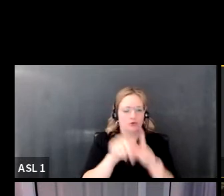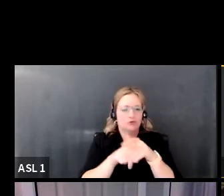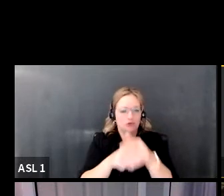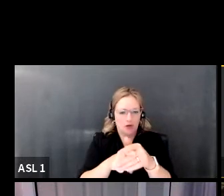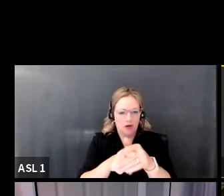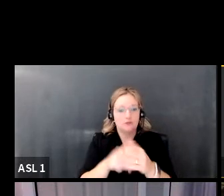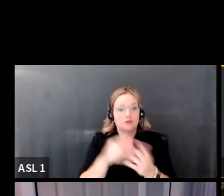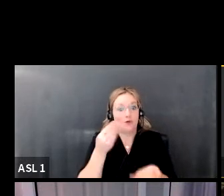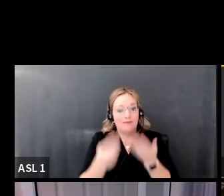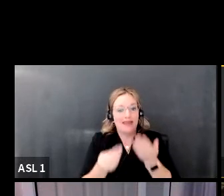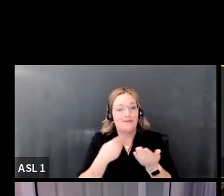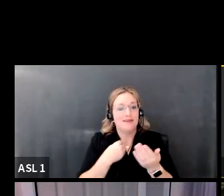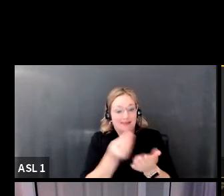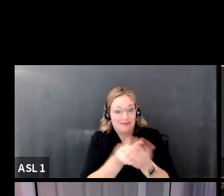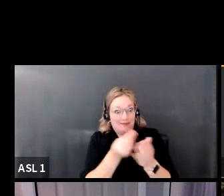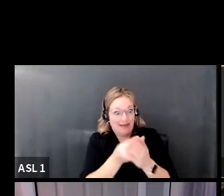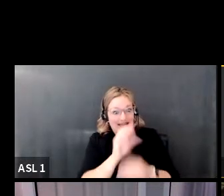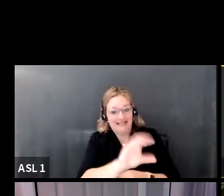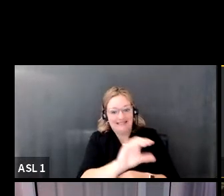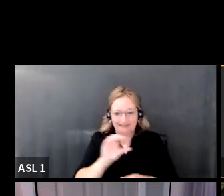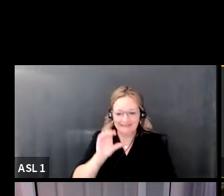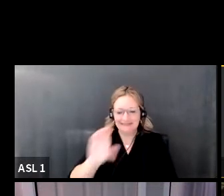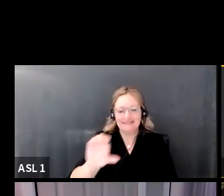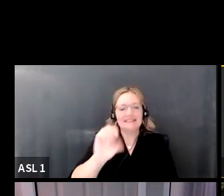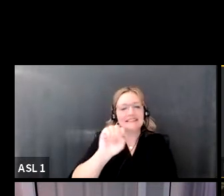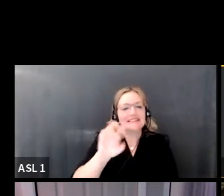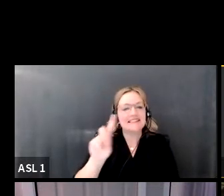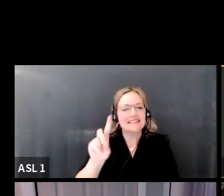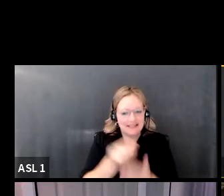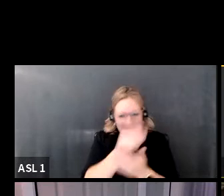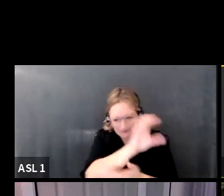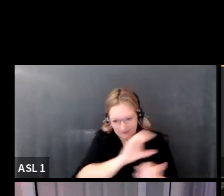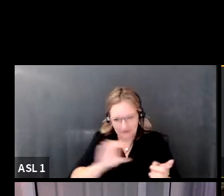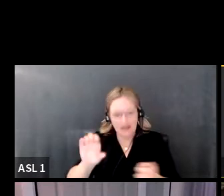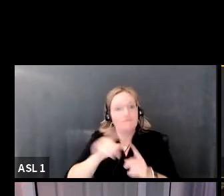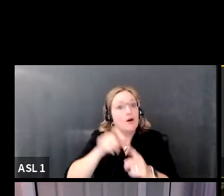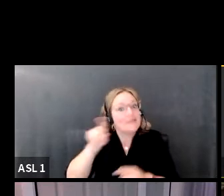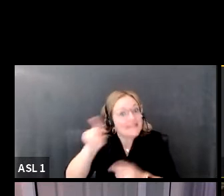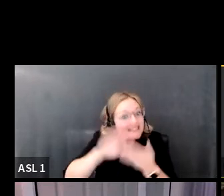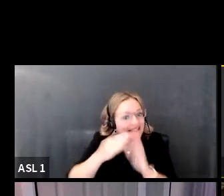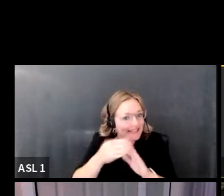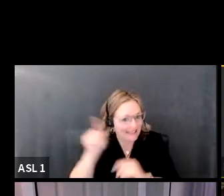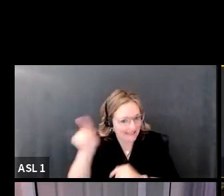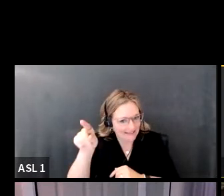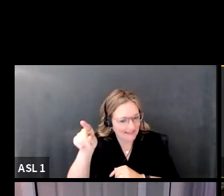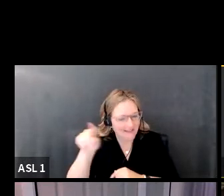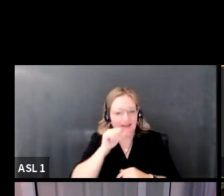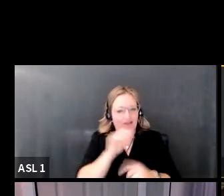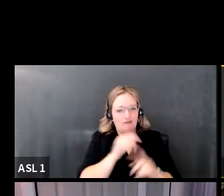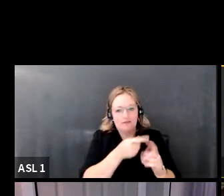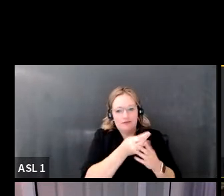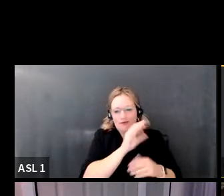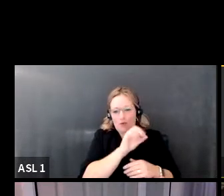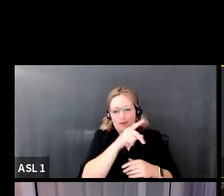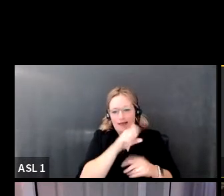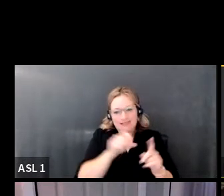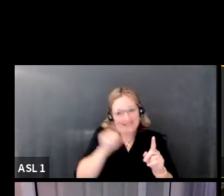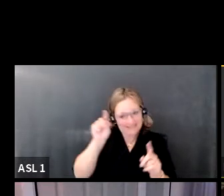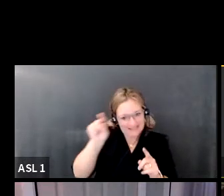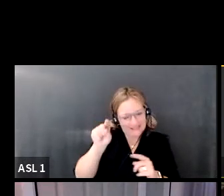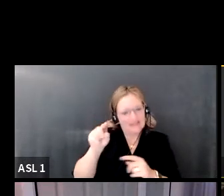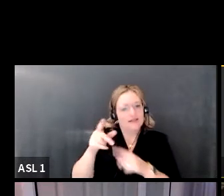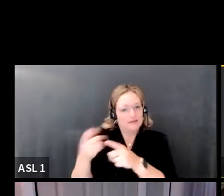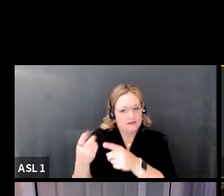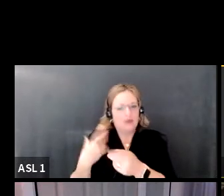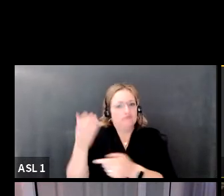capital um again from from city uh to start it and then that transition can uh can